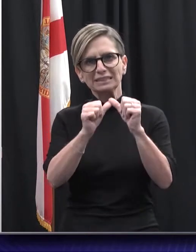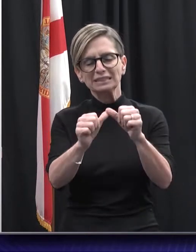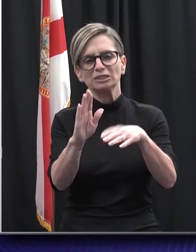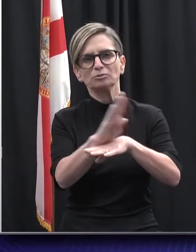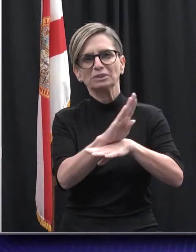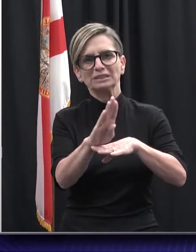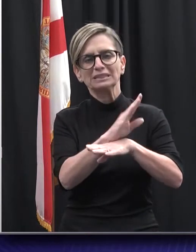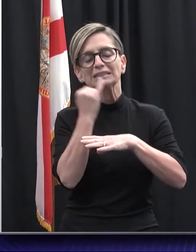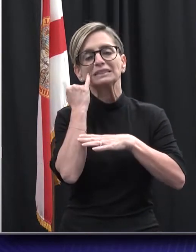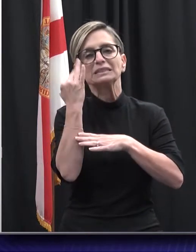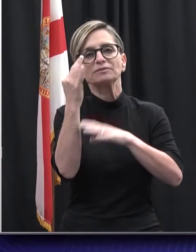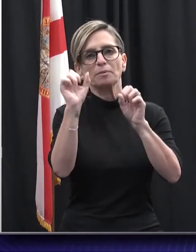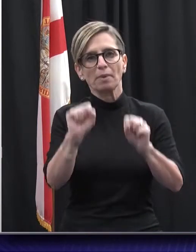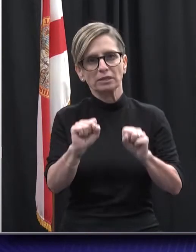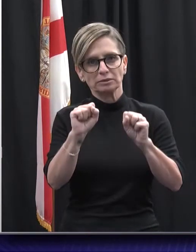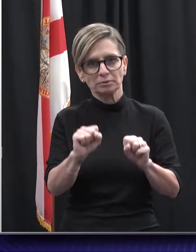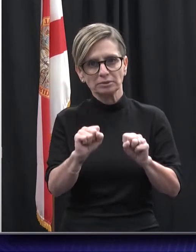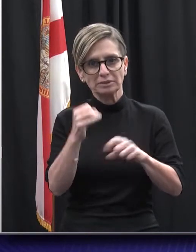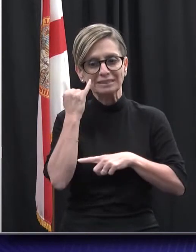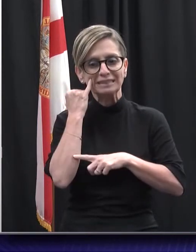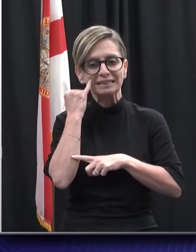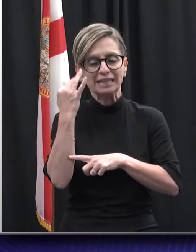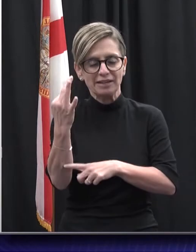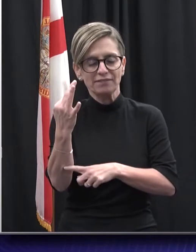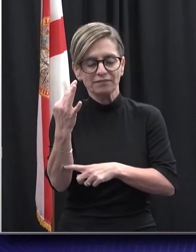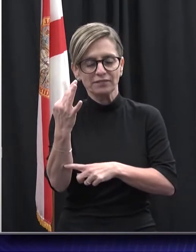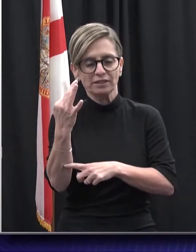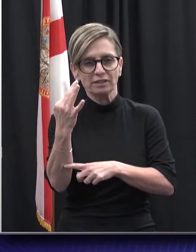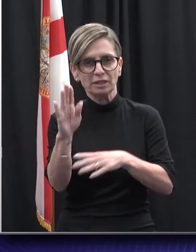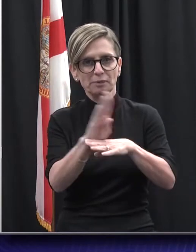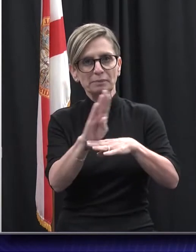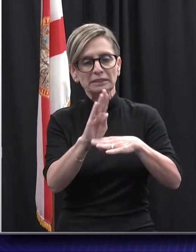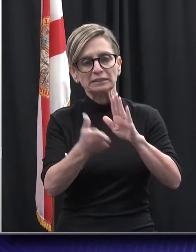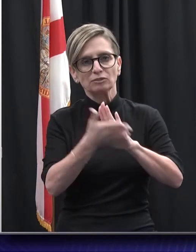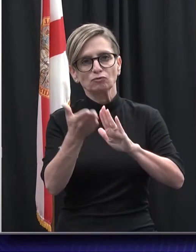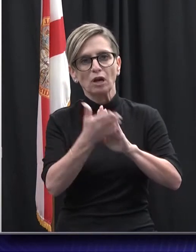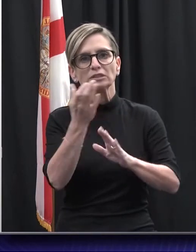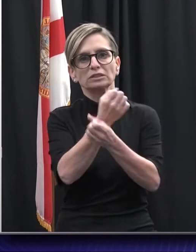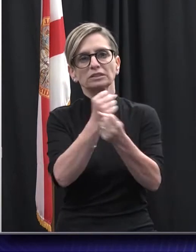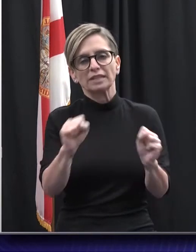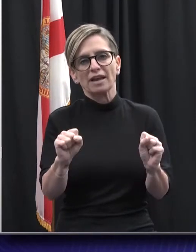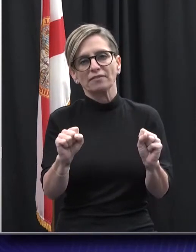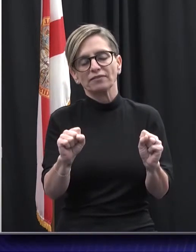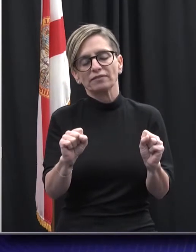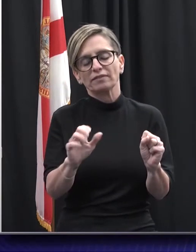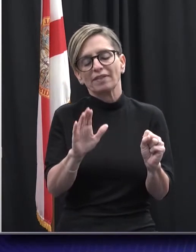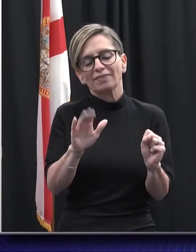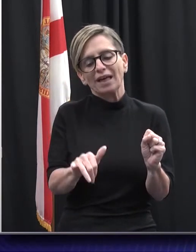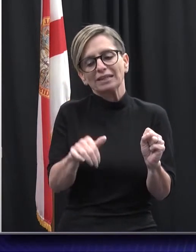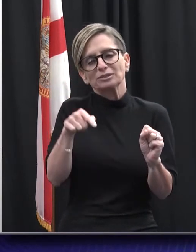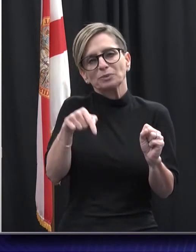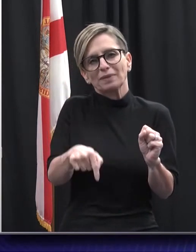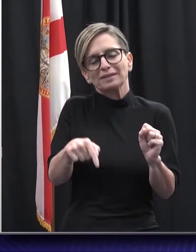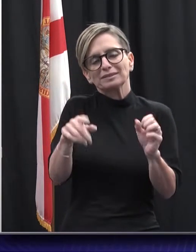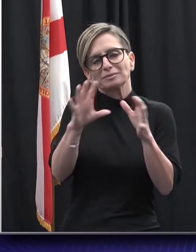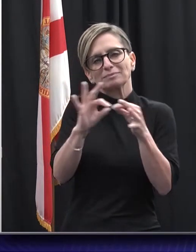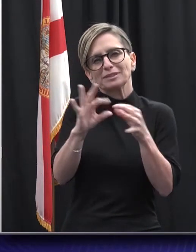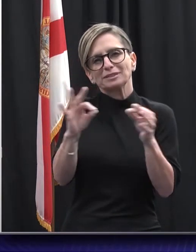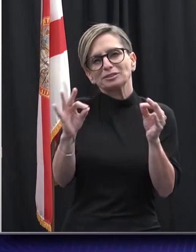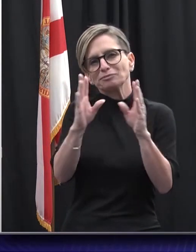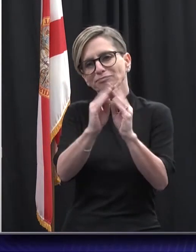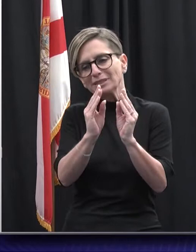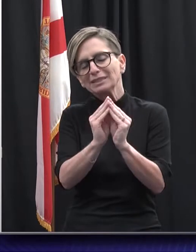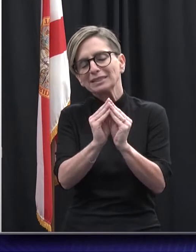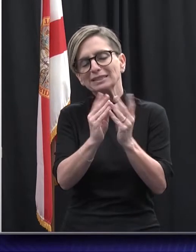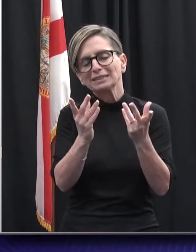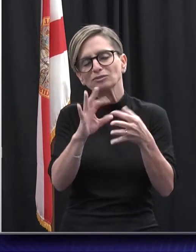to also do the safe precautionary measures. And that's what this is really about, is because we still have people not